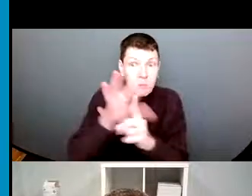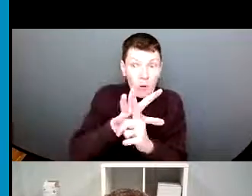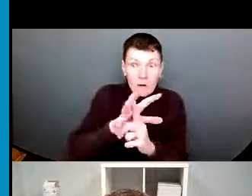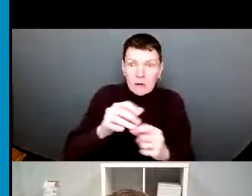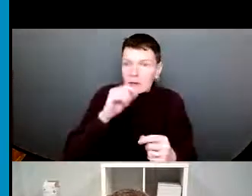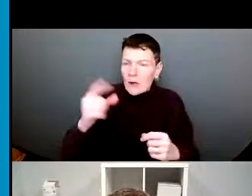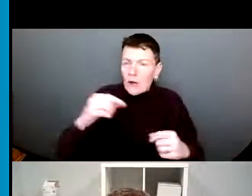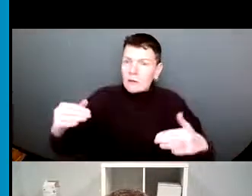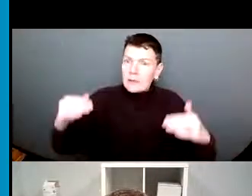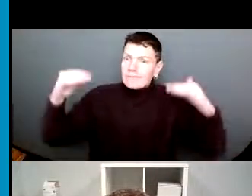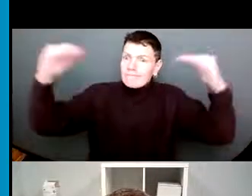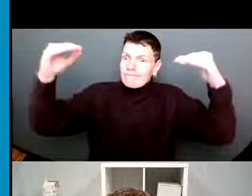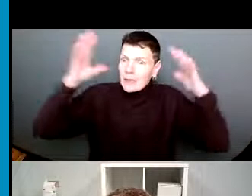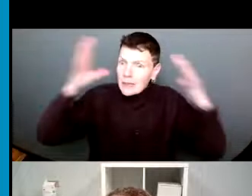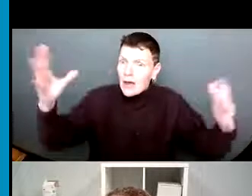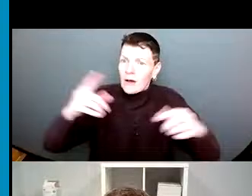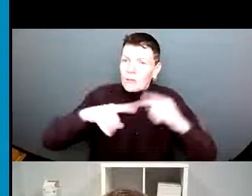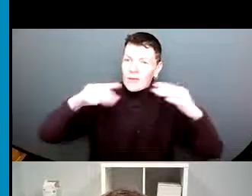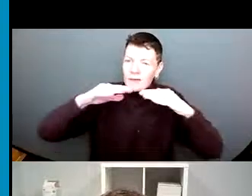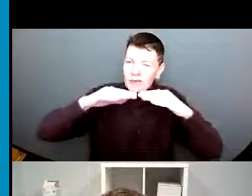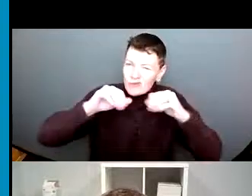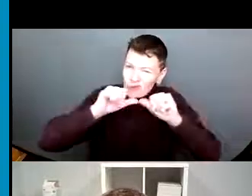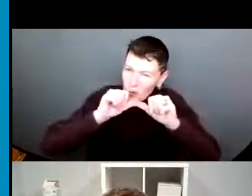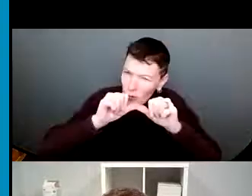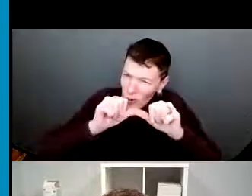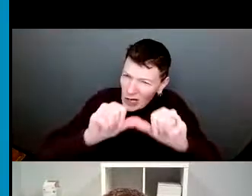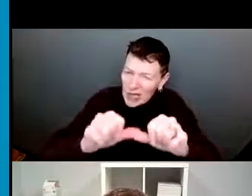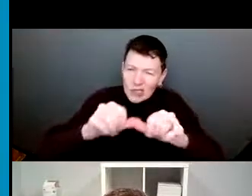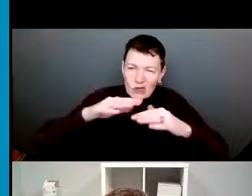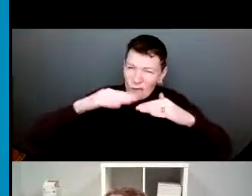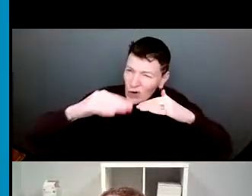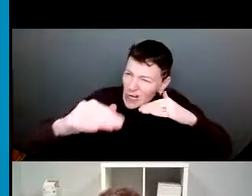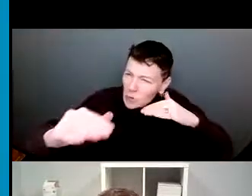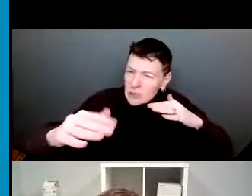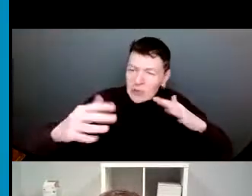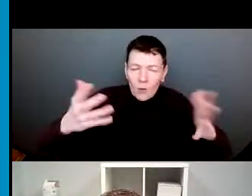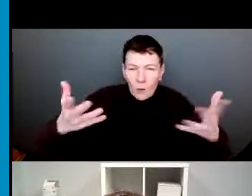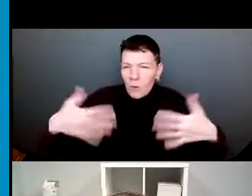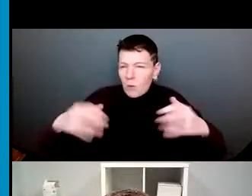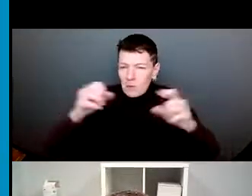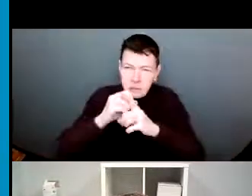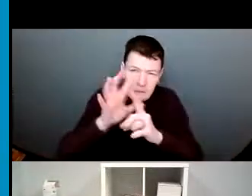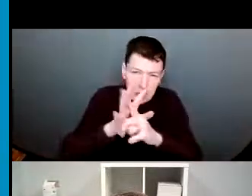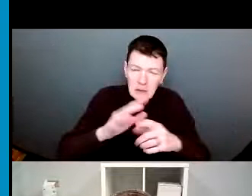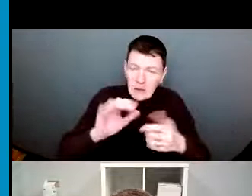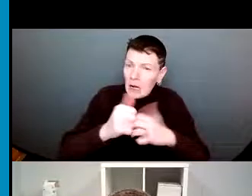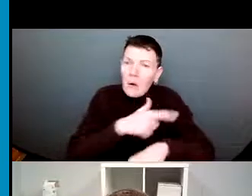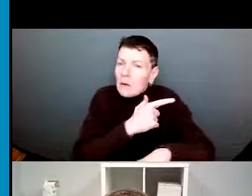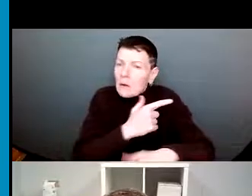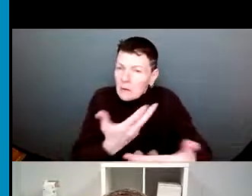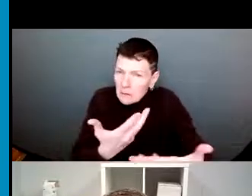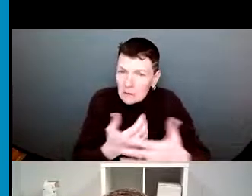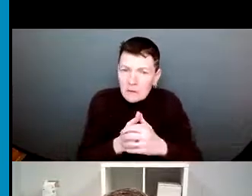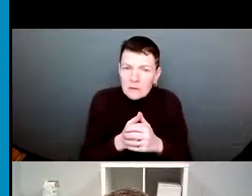to worry about. It's the frequency and the duration of that time that we're exposed to loud sounds.